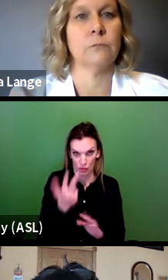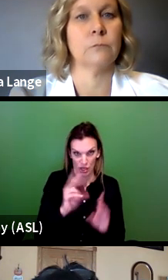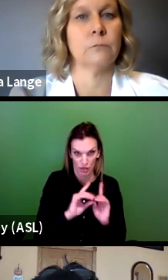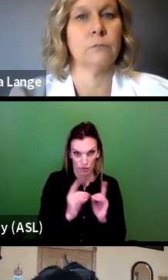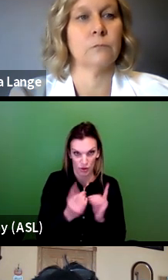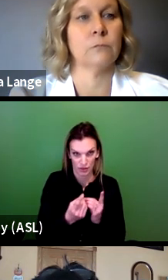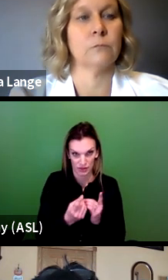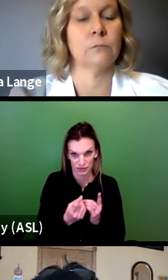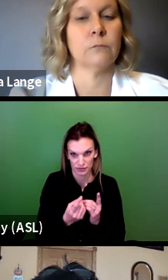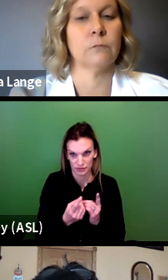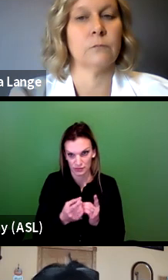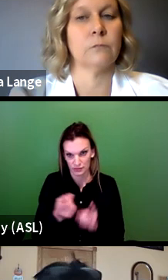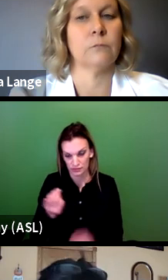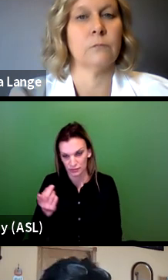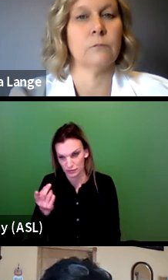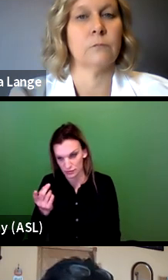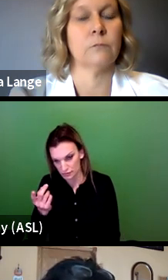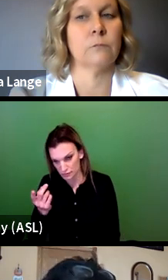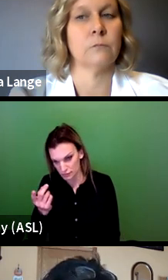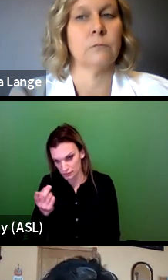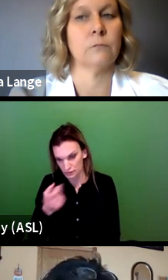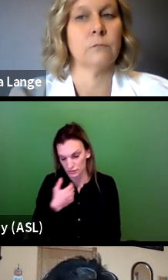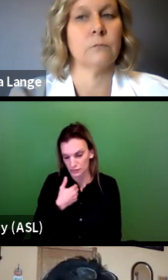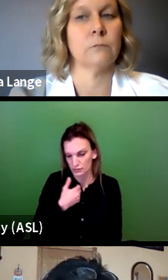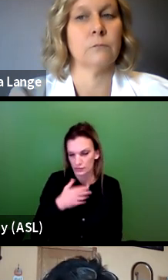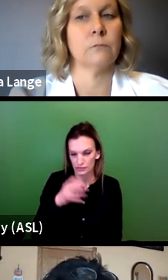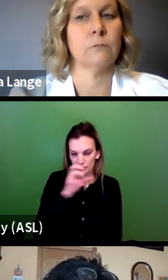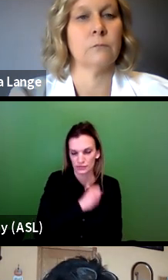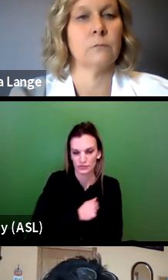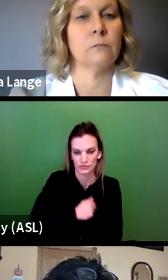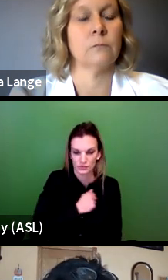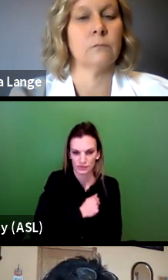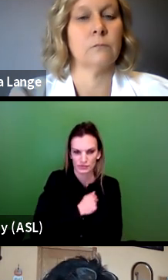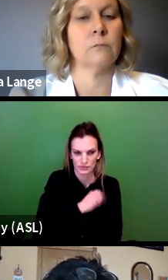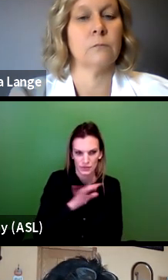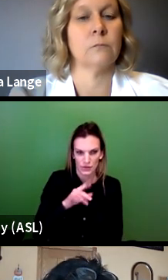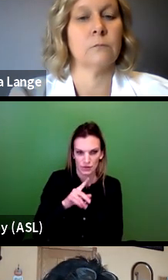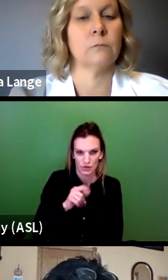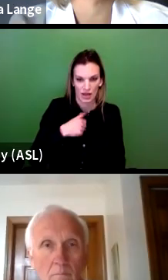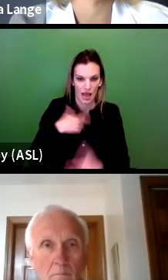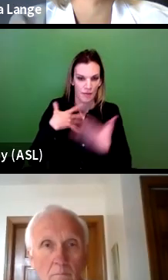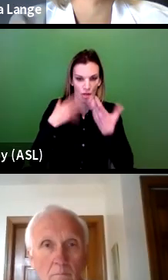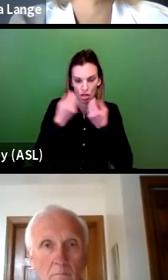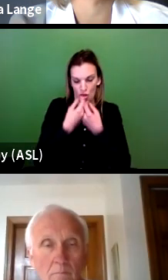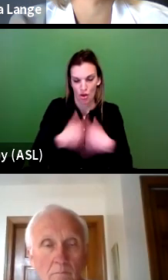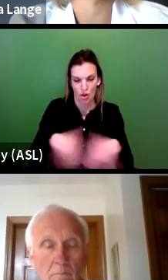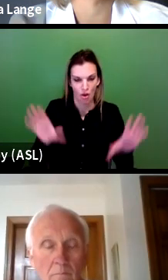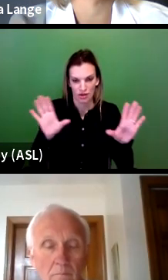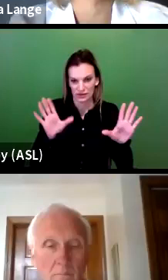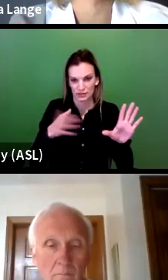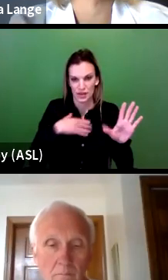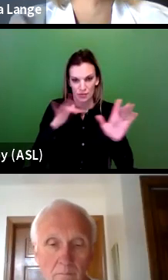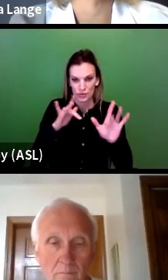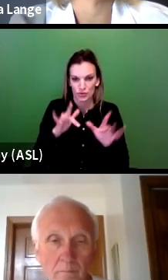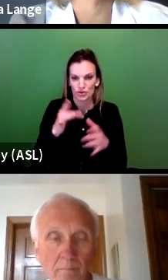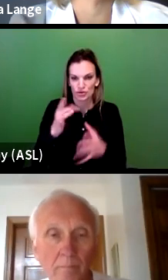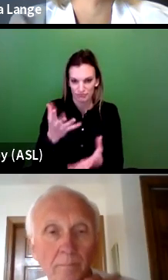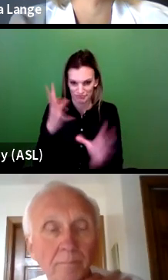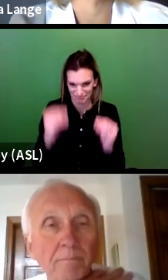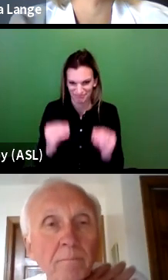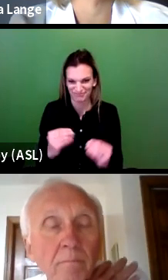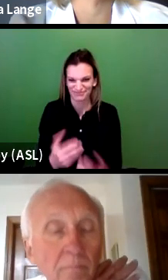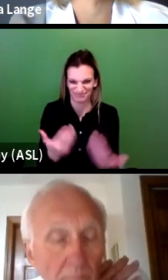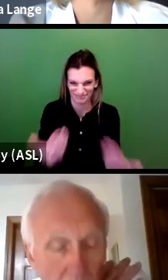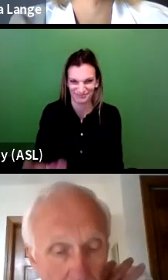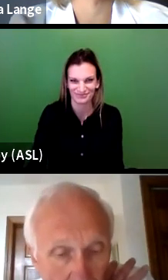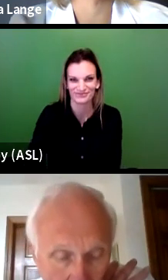I'm sorry, Three Juanita, go positions. ahead. I was lost on so many things when my computer went out. But are you